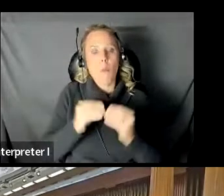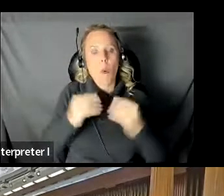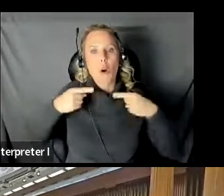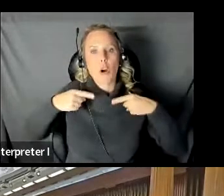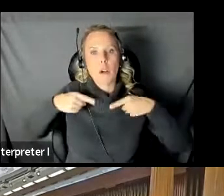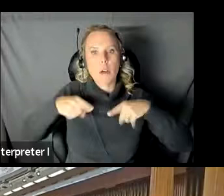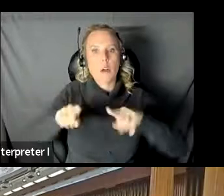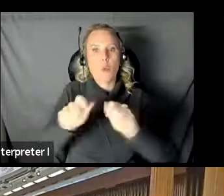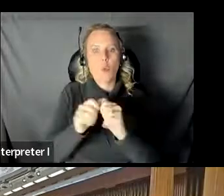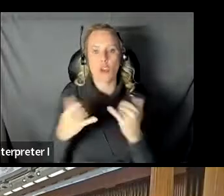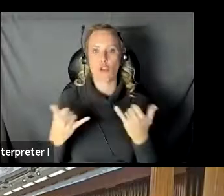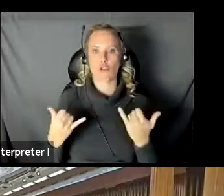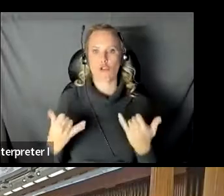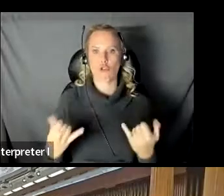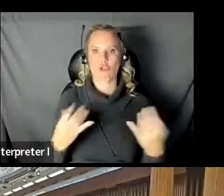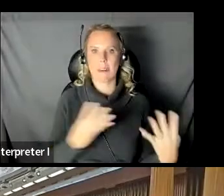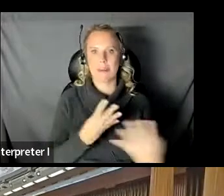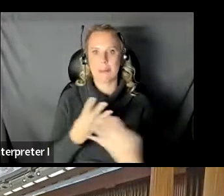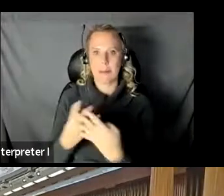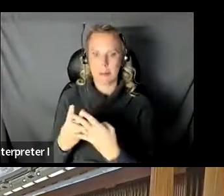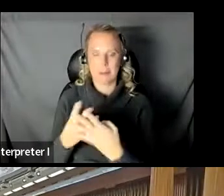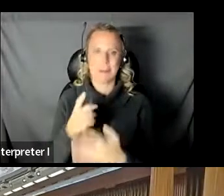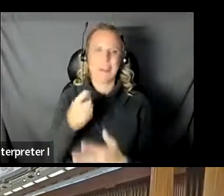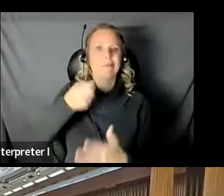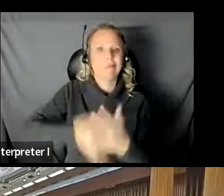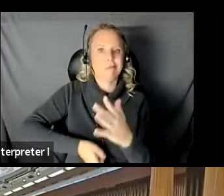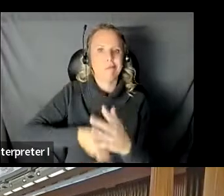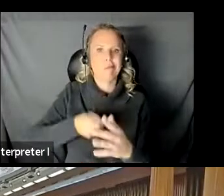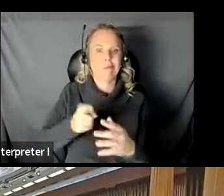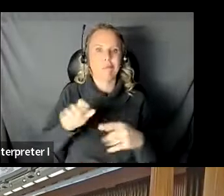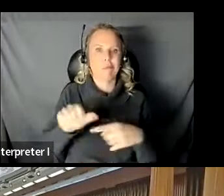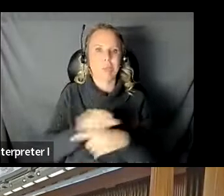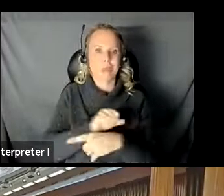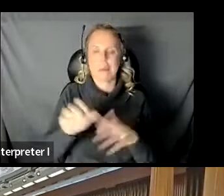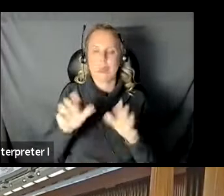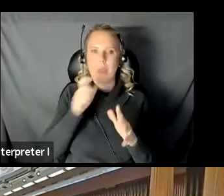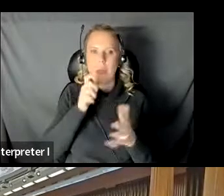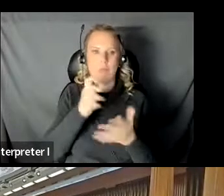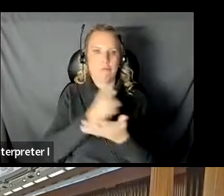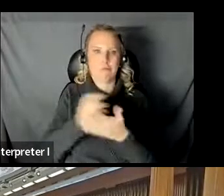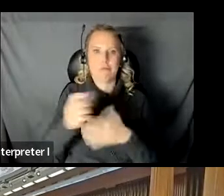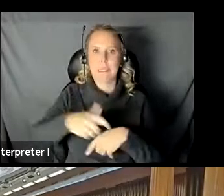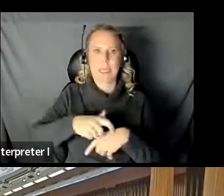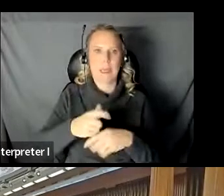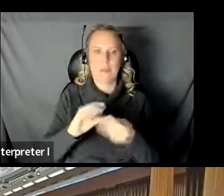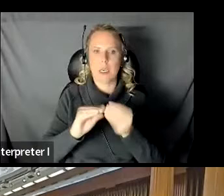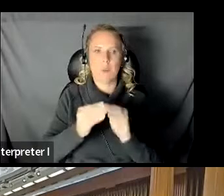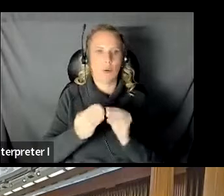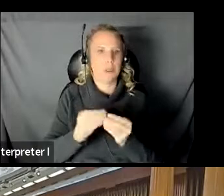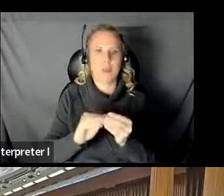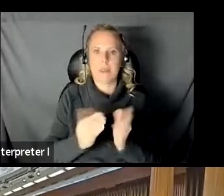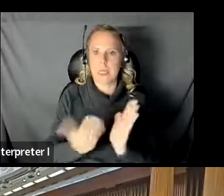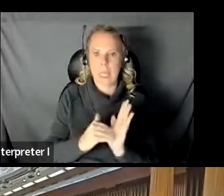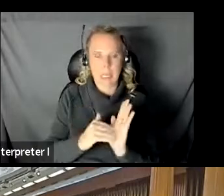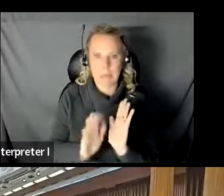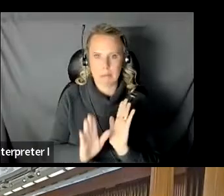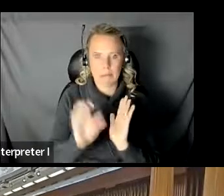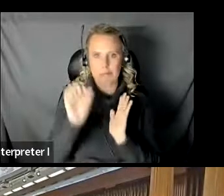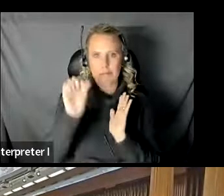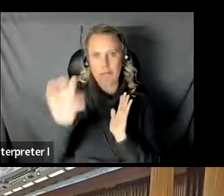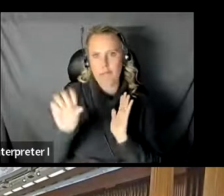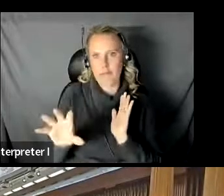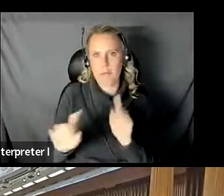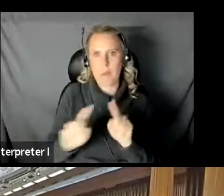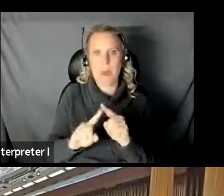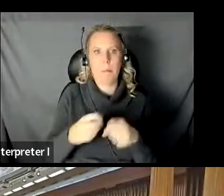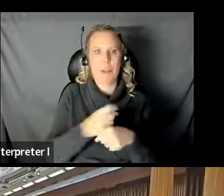current sentencing practices. I won't spend too much time going over all those numbers again, but wanted